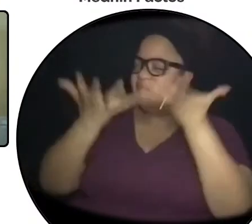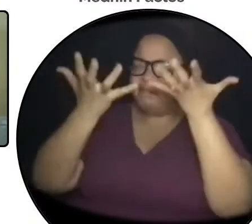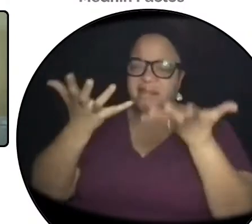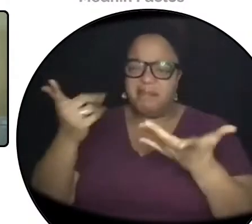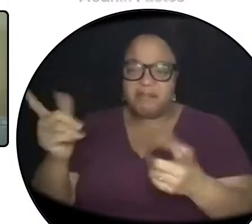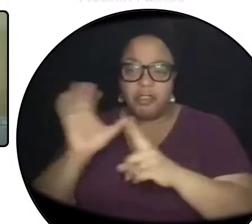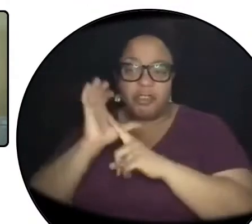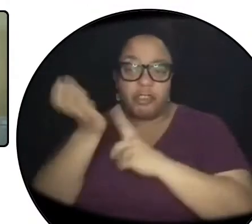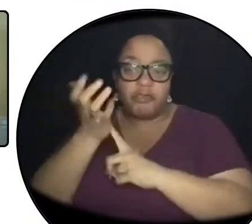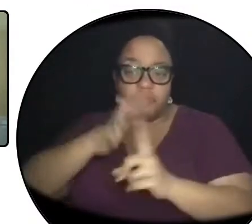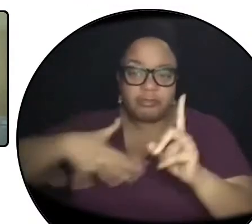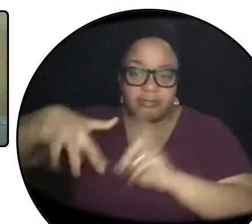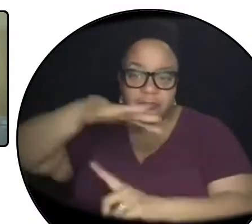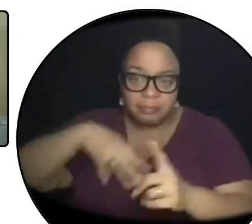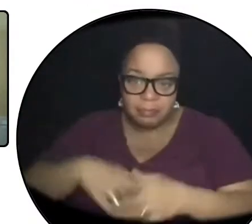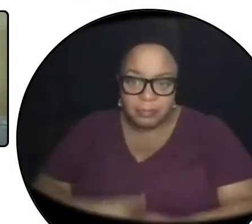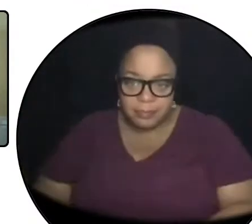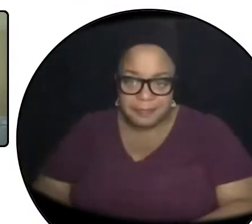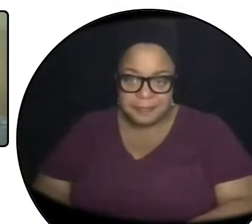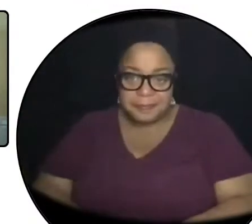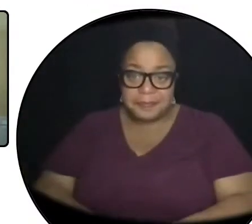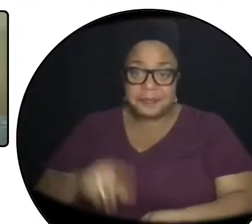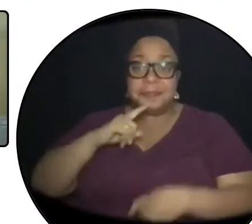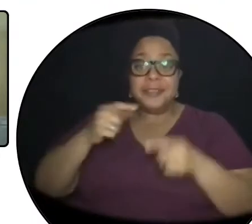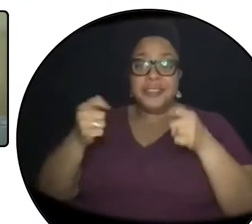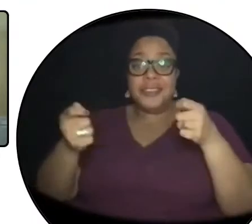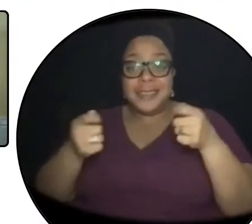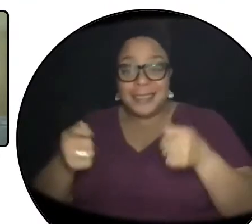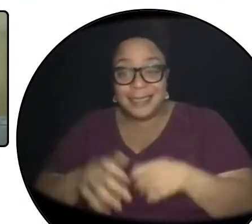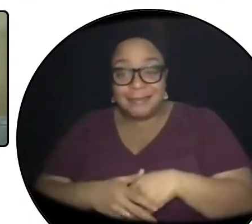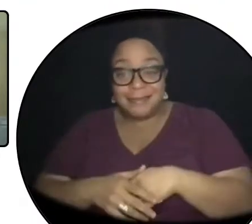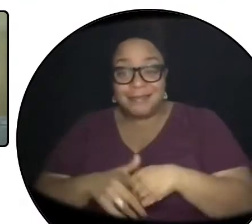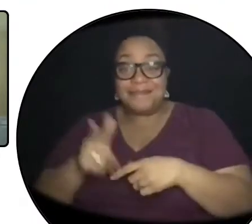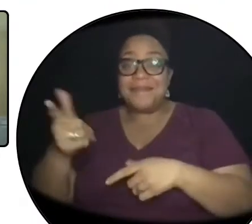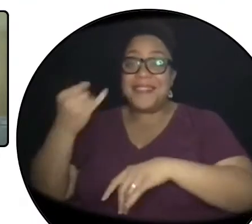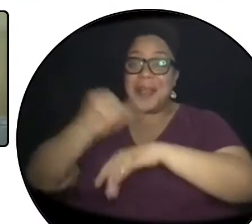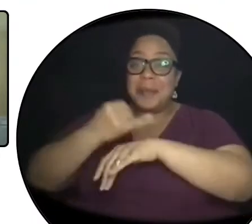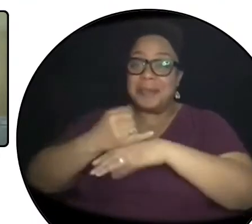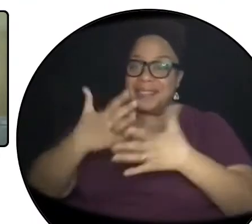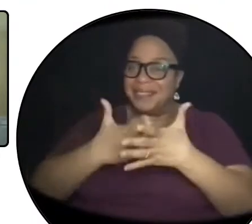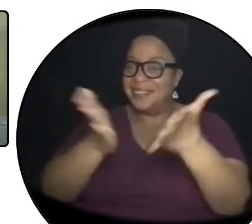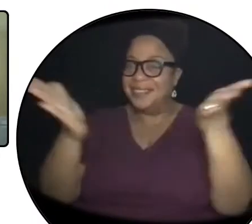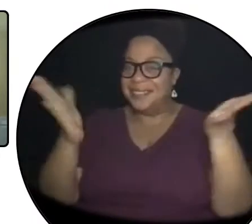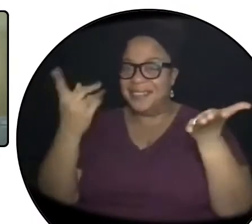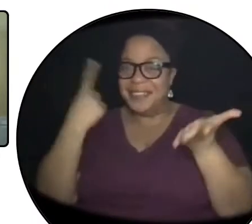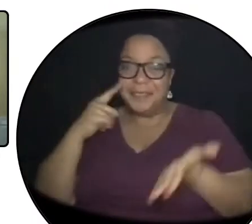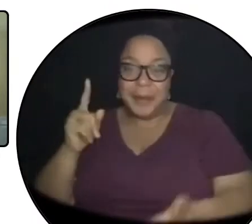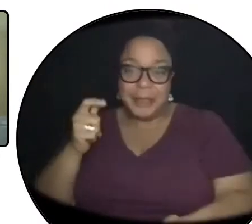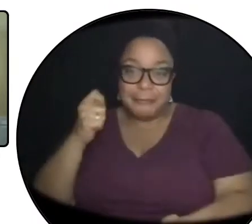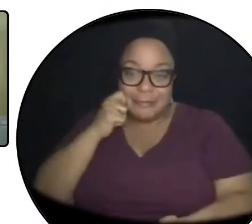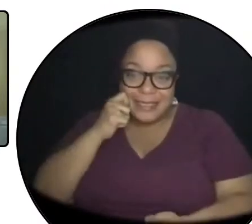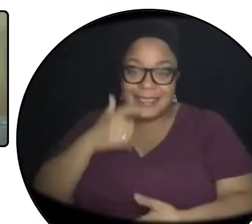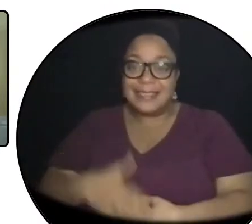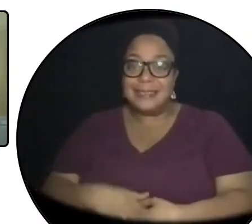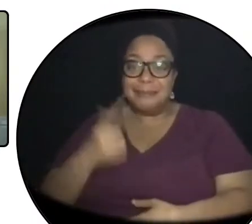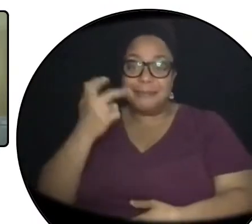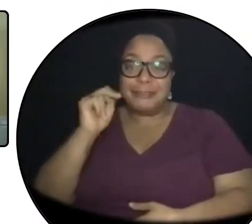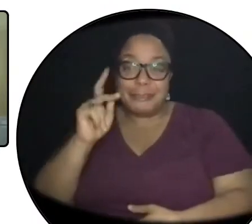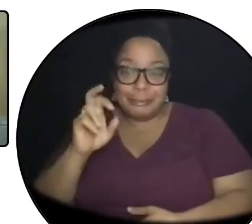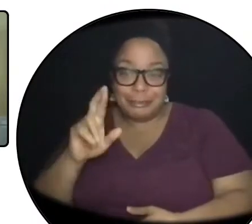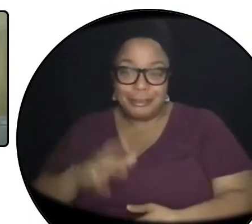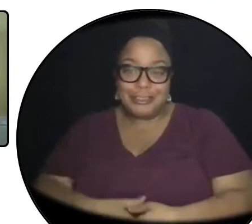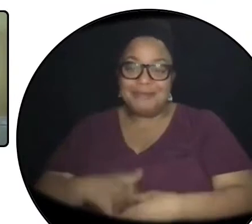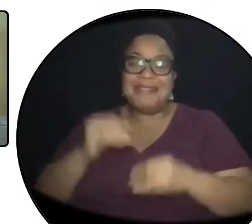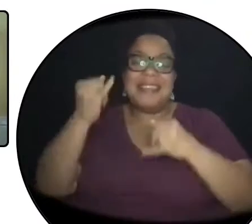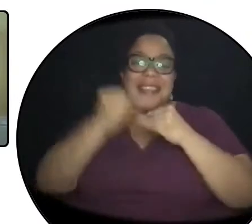and international solidarity with Palestine, she is the author of many books, including Women, Race, and Class,